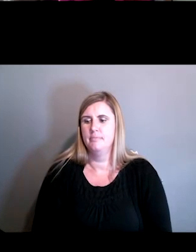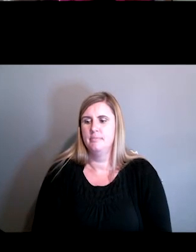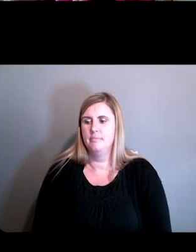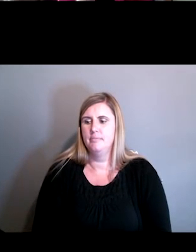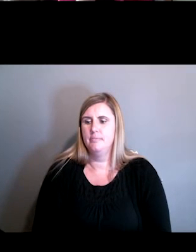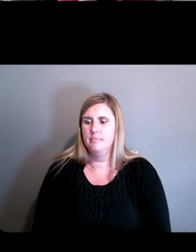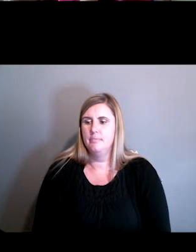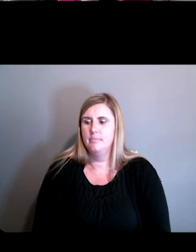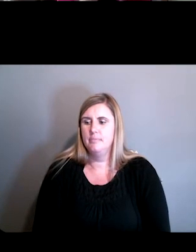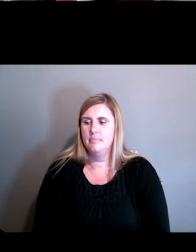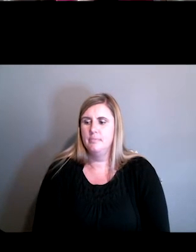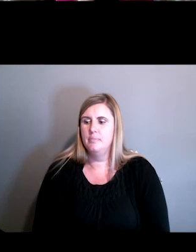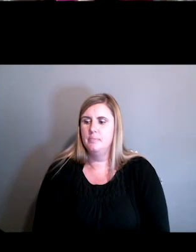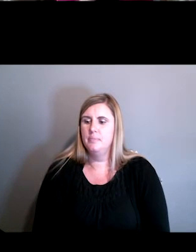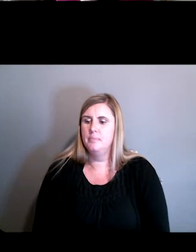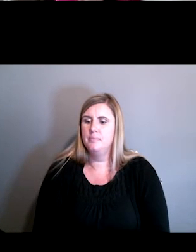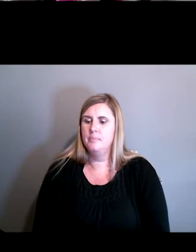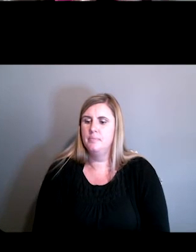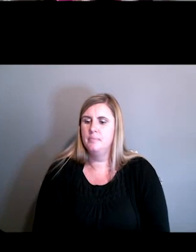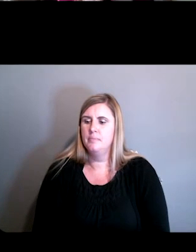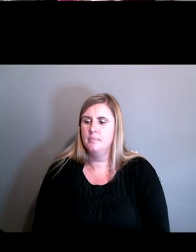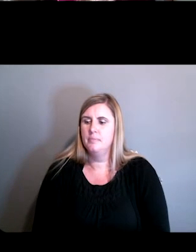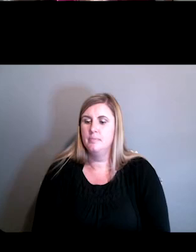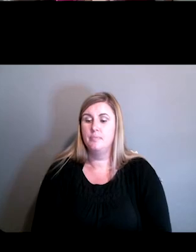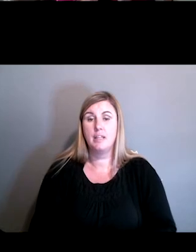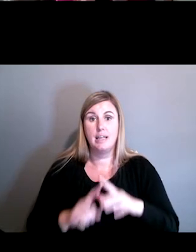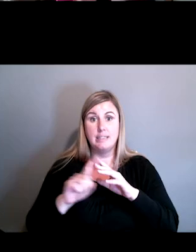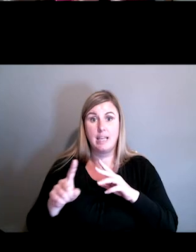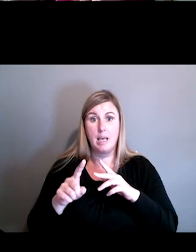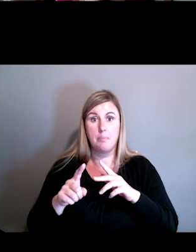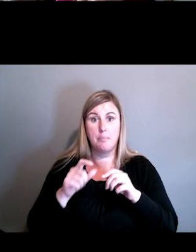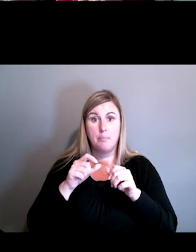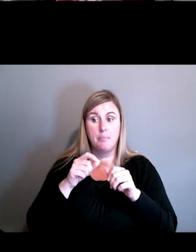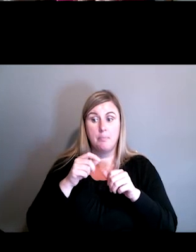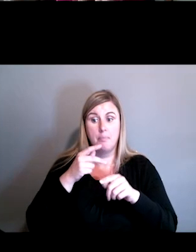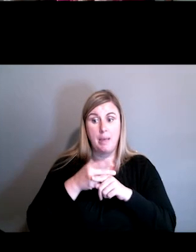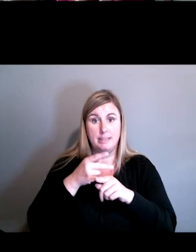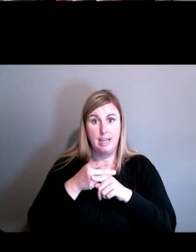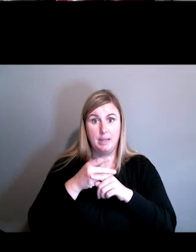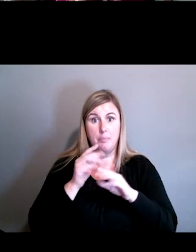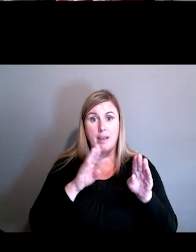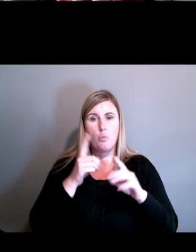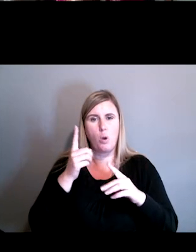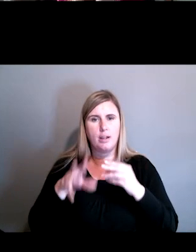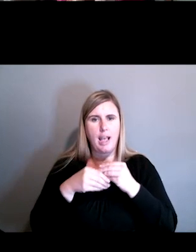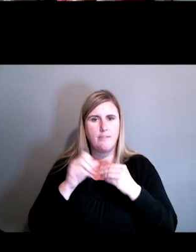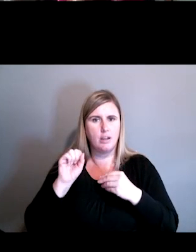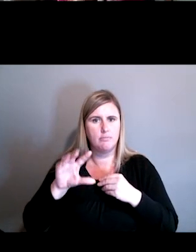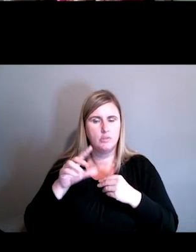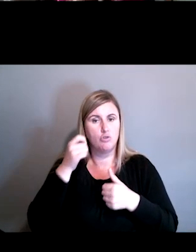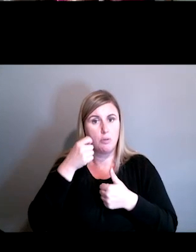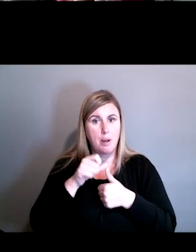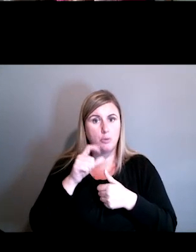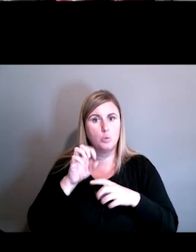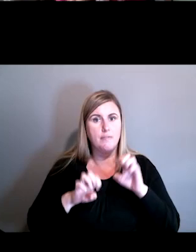So escape maintained behavior. The only caveat I want to put on this, remember to evaluate your environment if your student is trying to